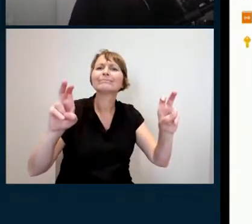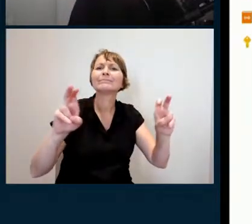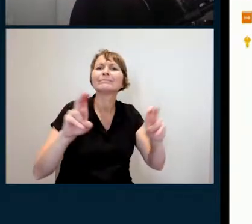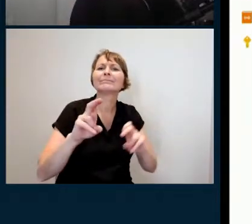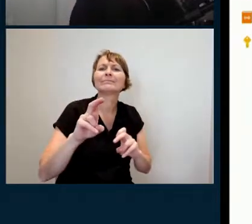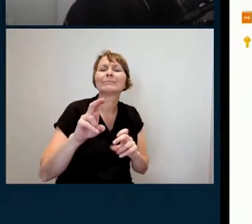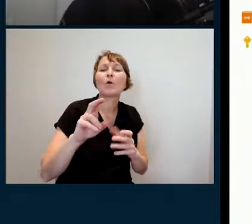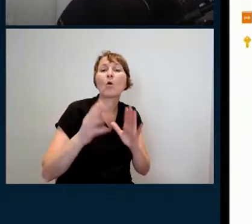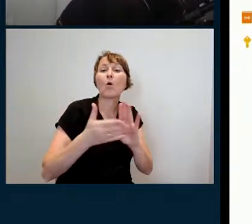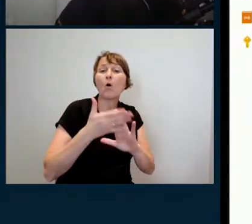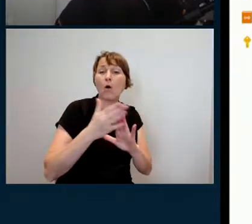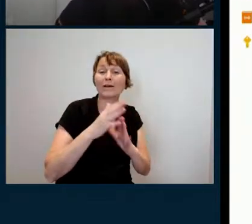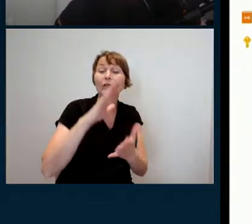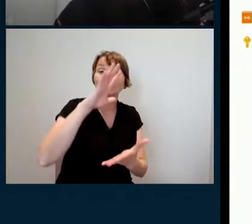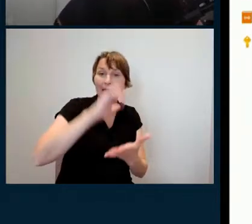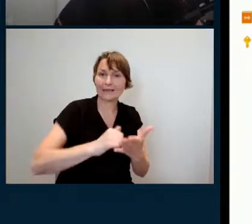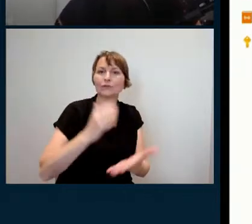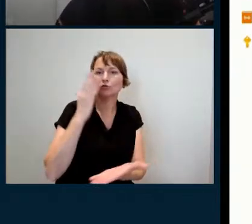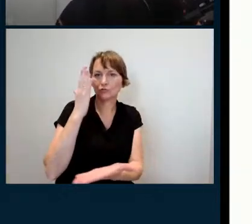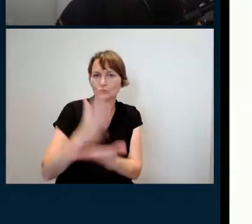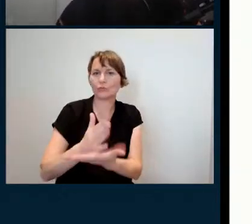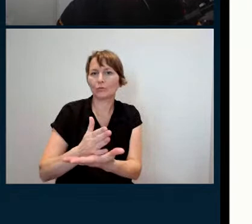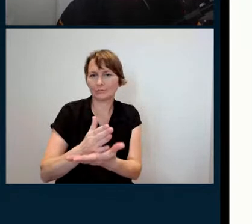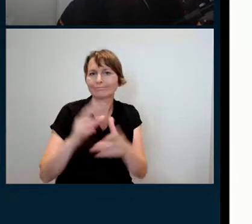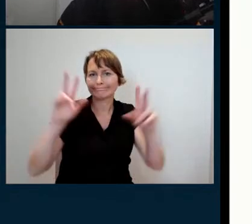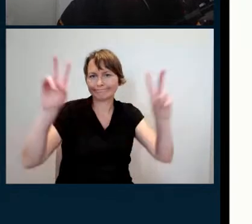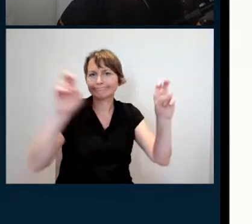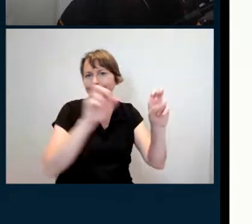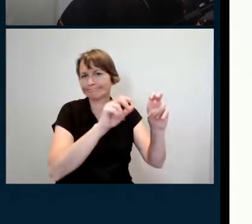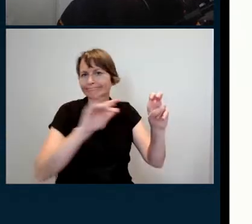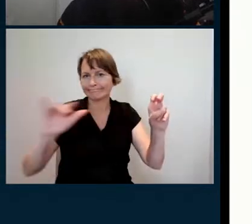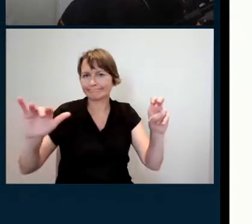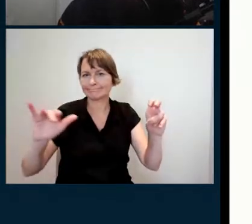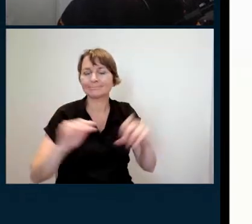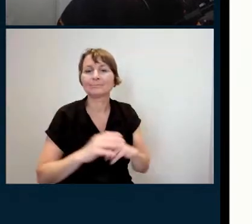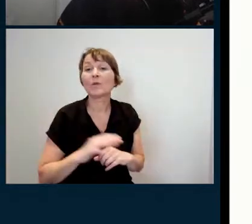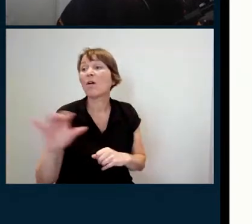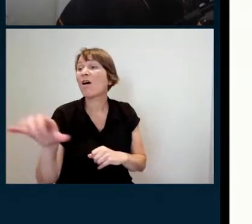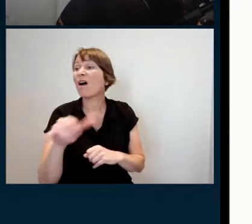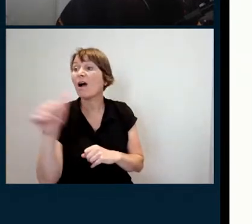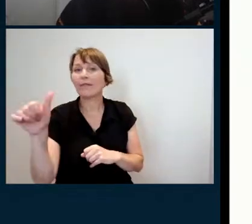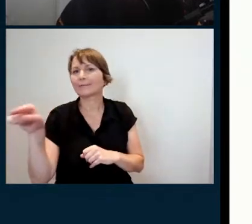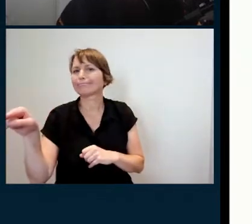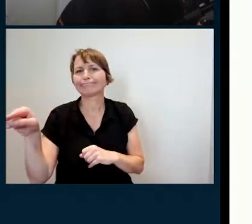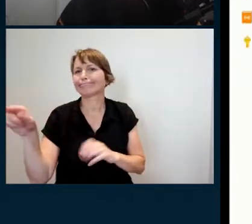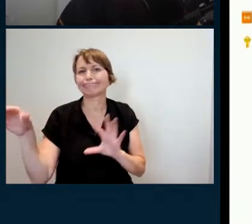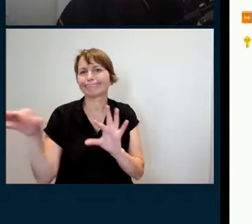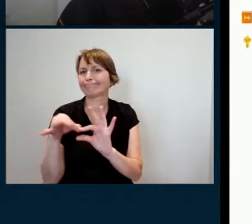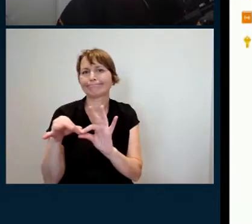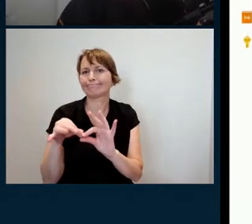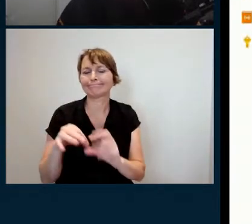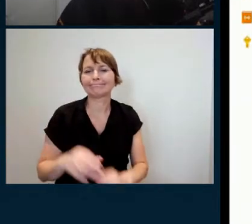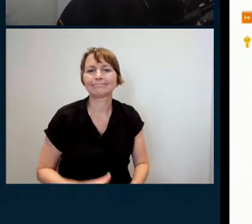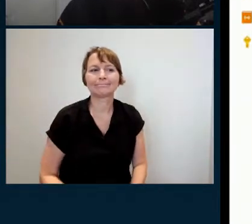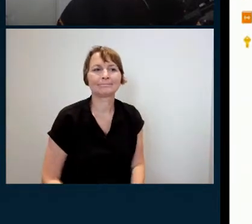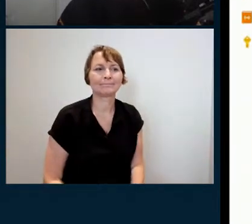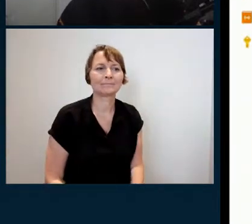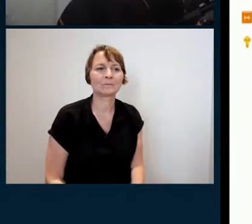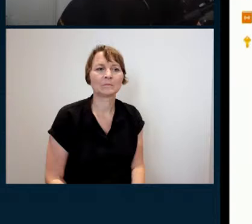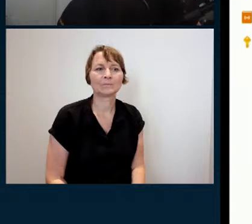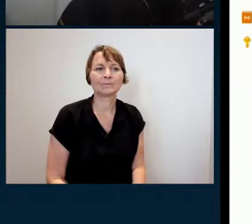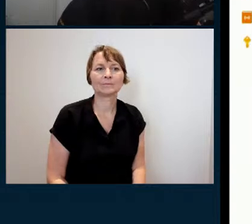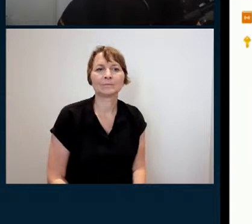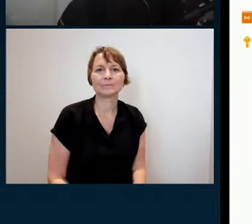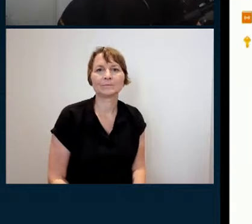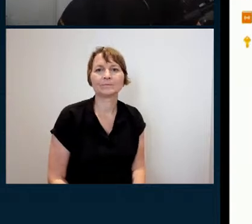and it will not work on any other auto-delete setting. And what I'm going to do now is keep track